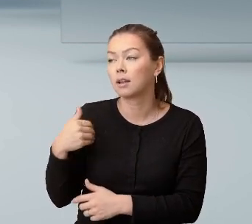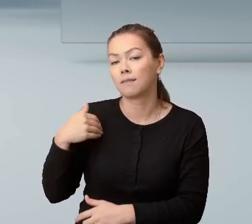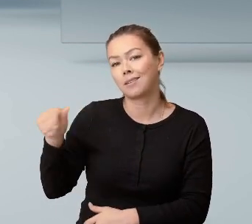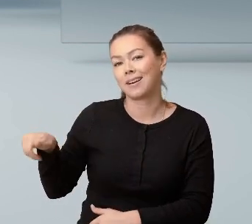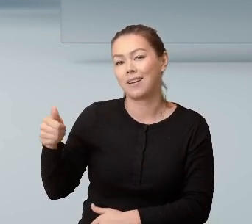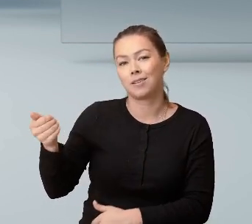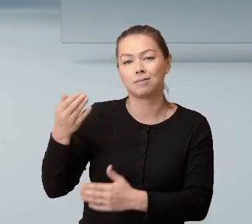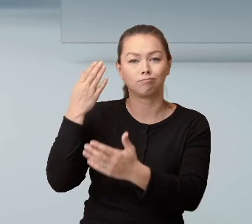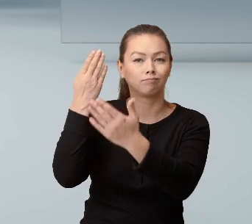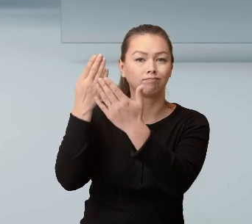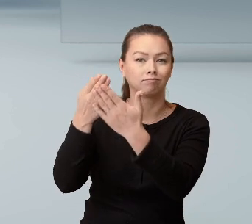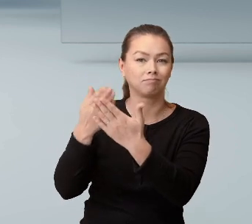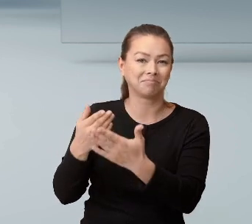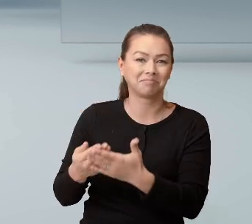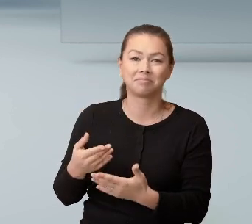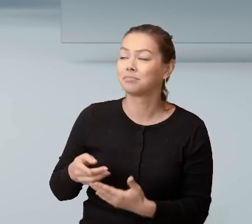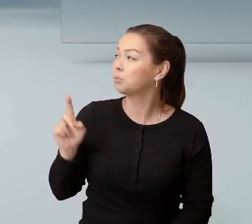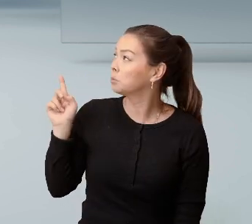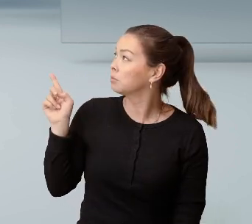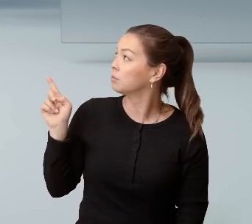another factual number around,